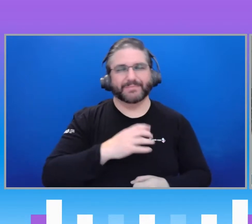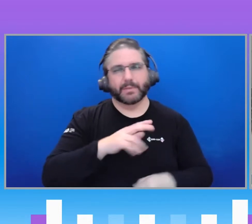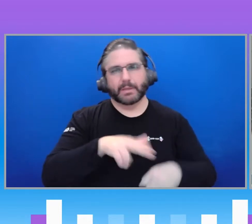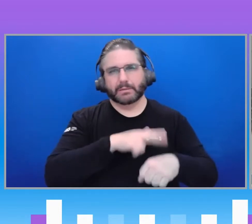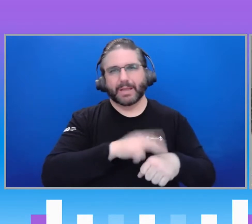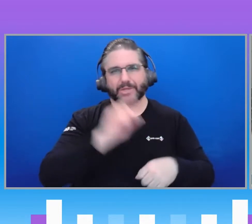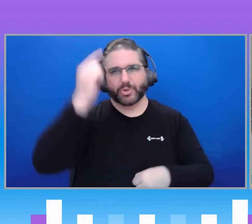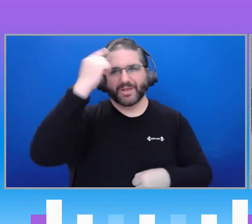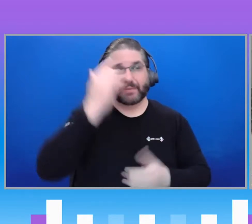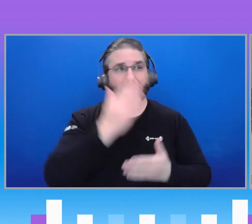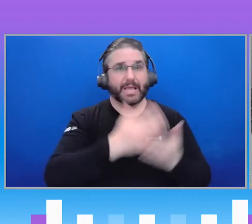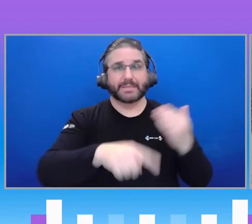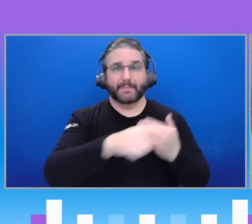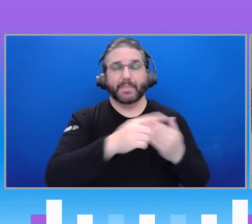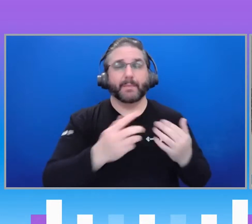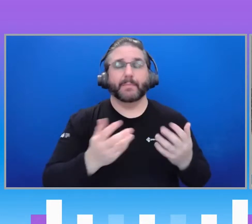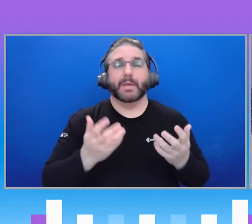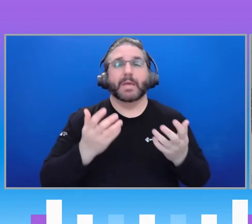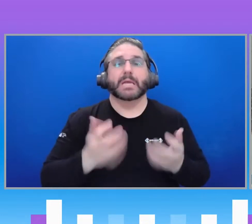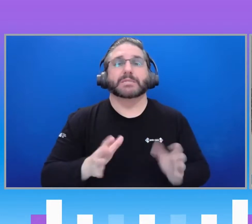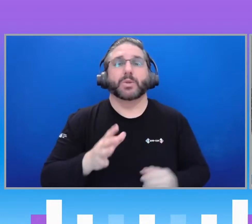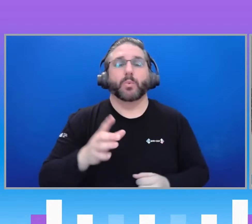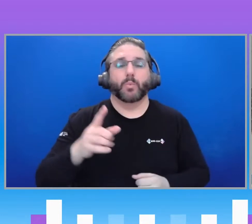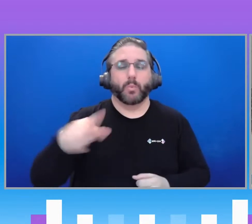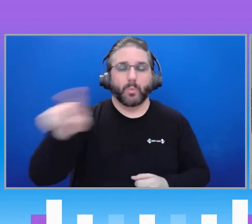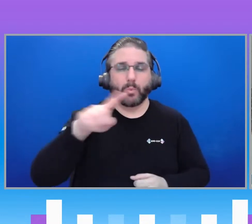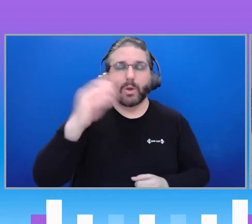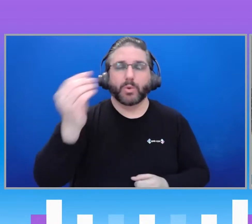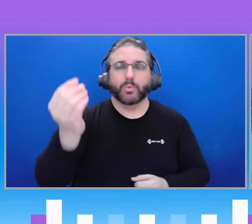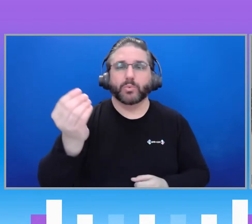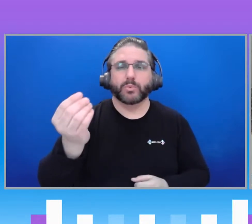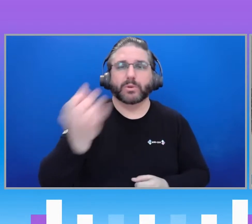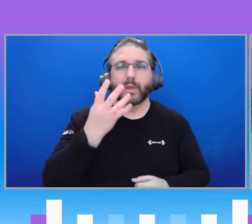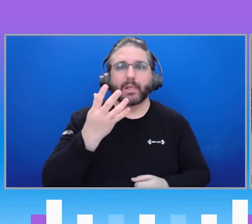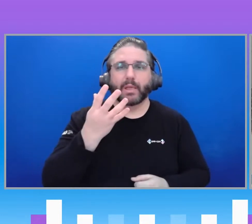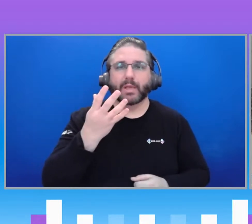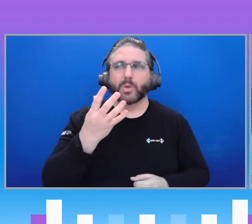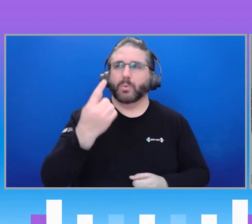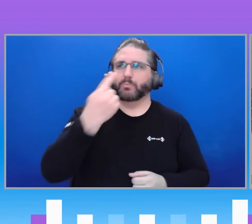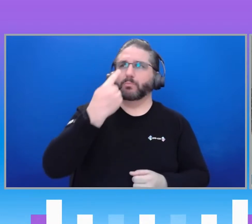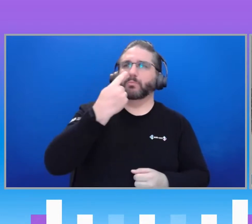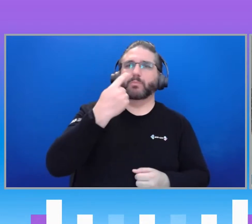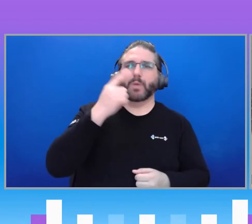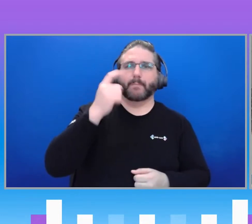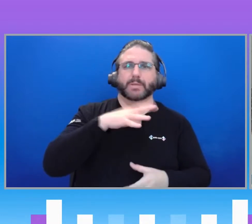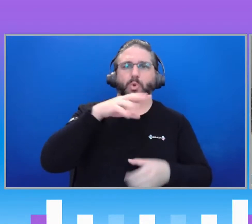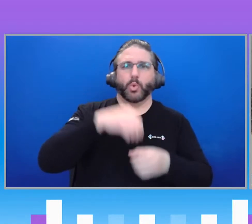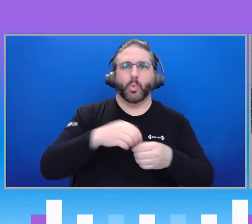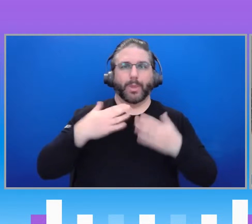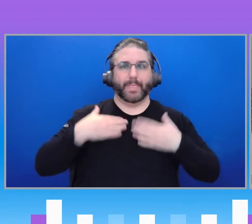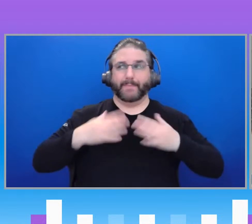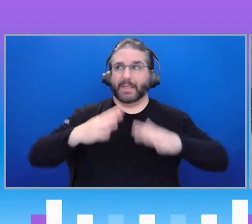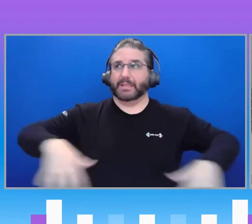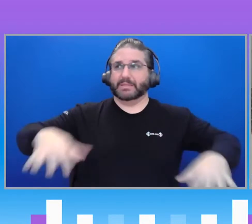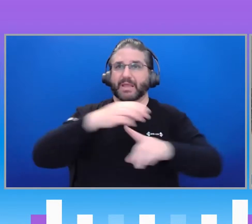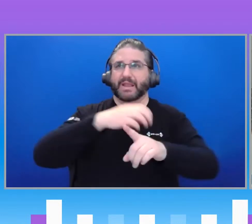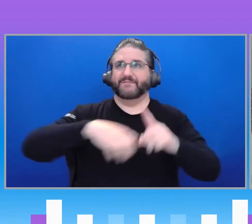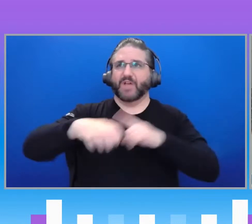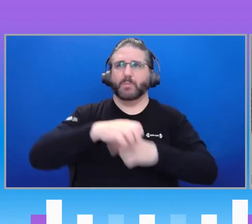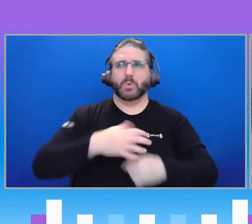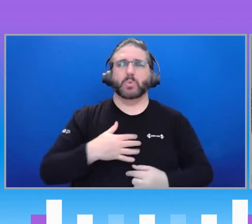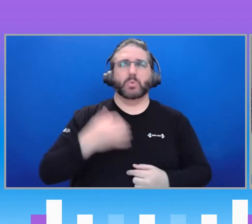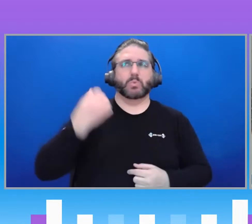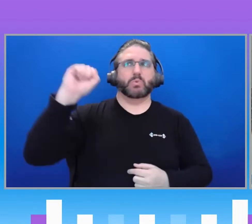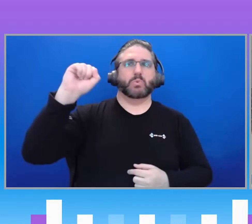didn't want Brussels to tell them to include built environment in the